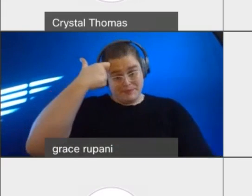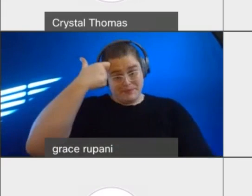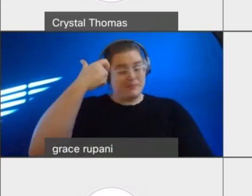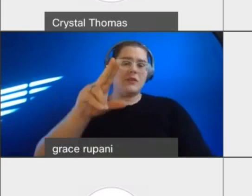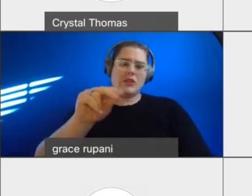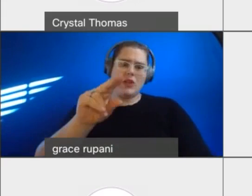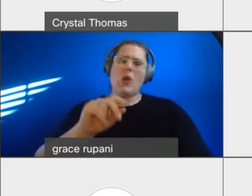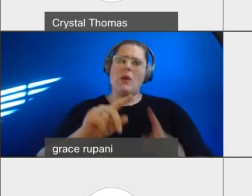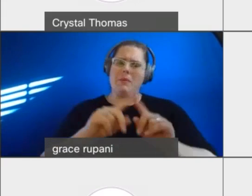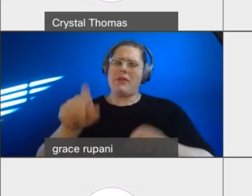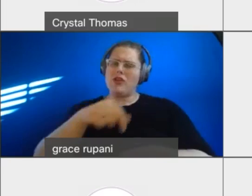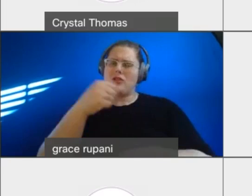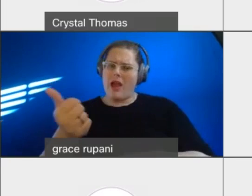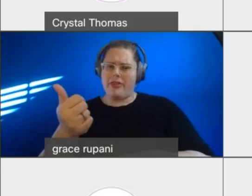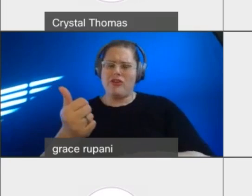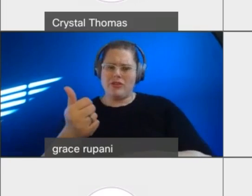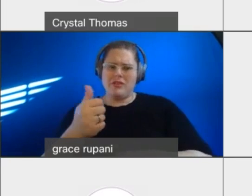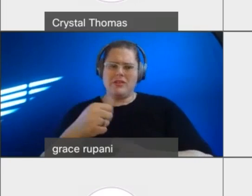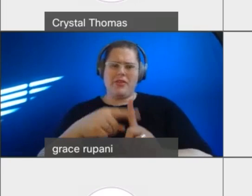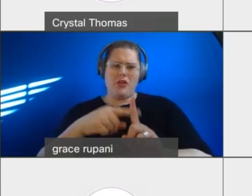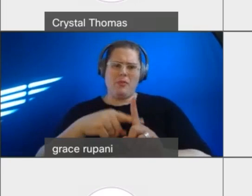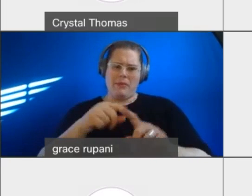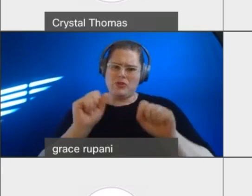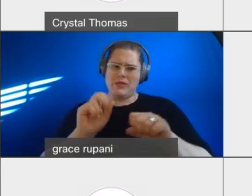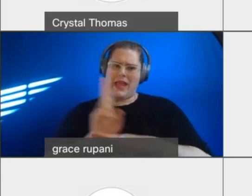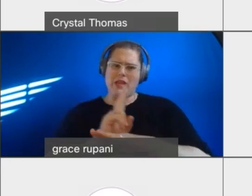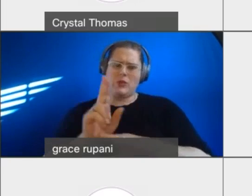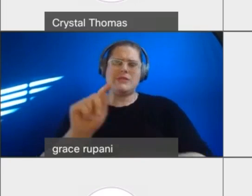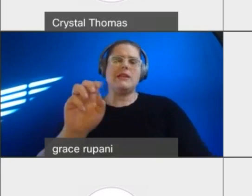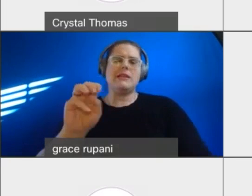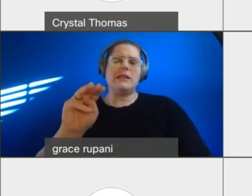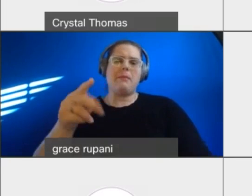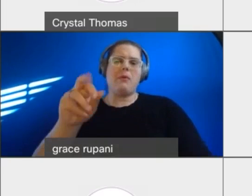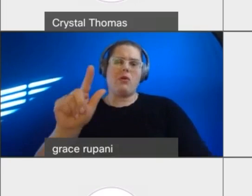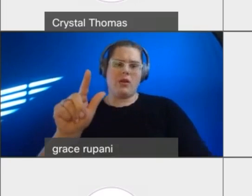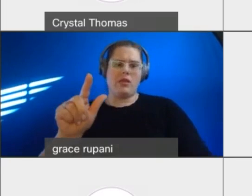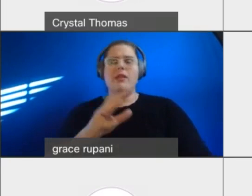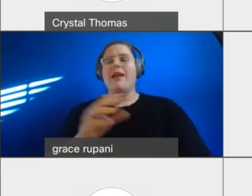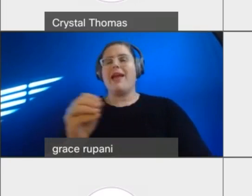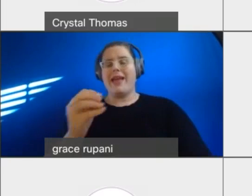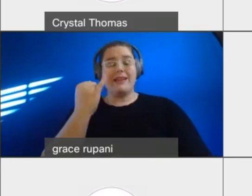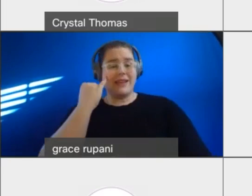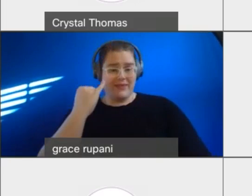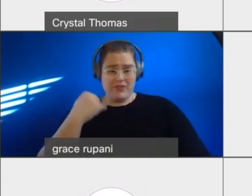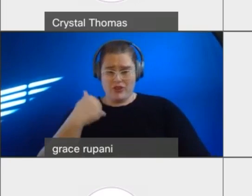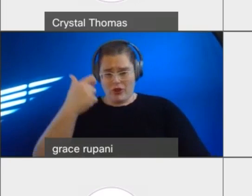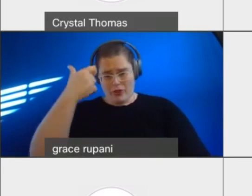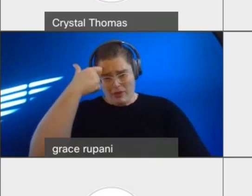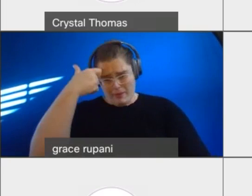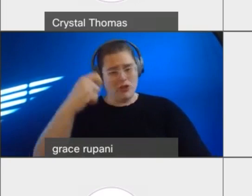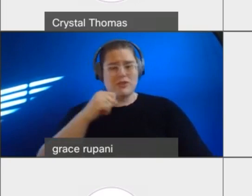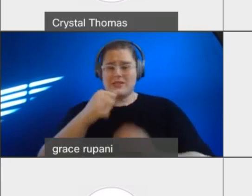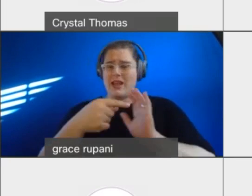and disinfect it, that's also appropriate. And we do suggest having a backup thermometer in case your thermometer is giving readings that don't make